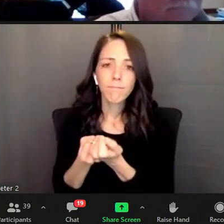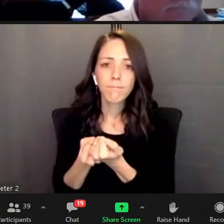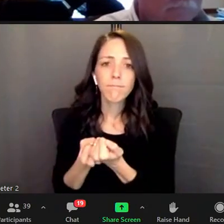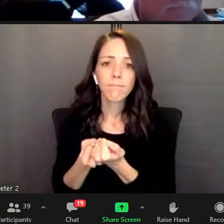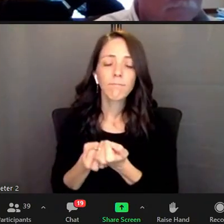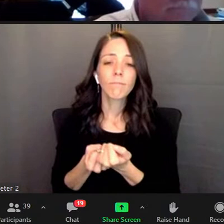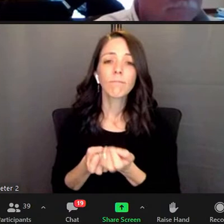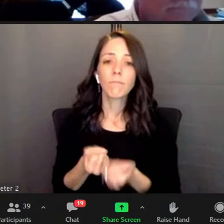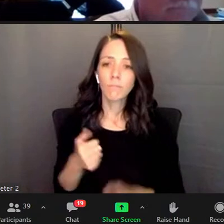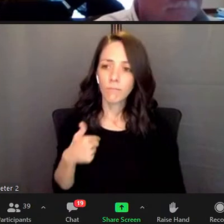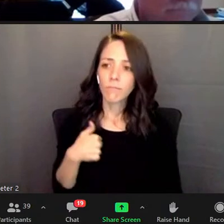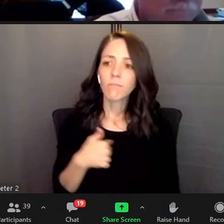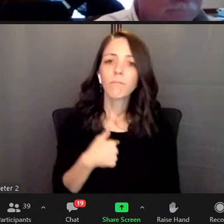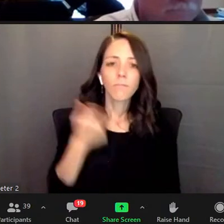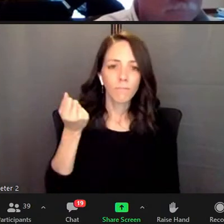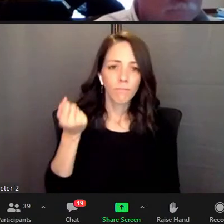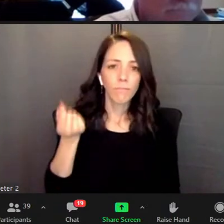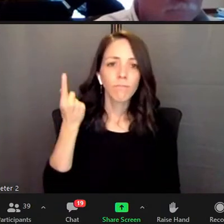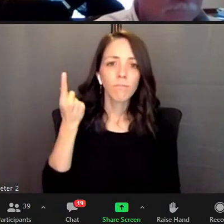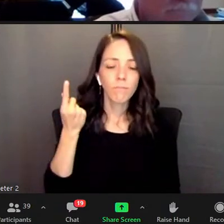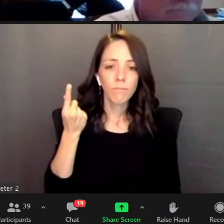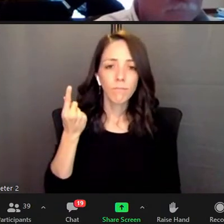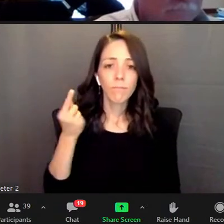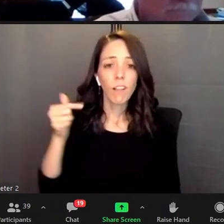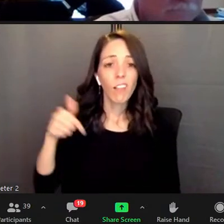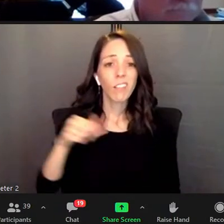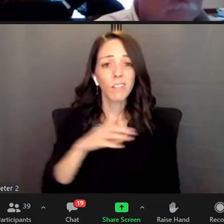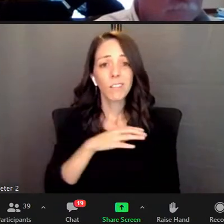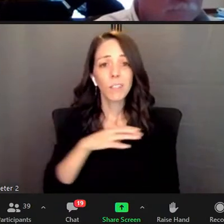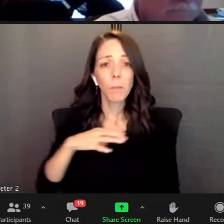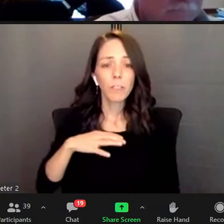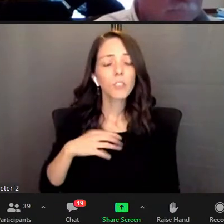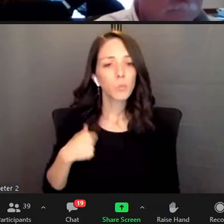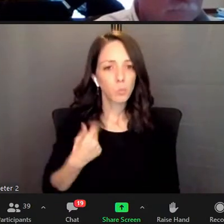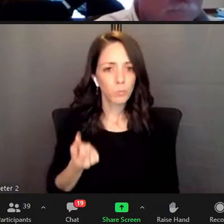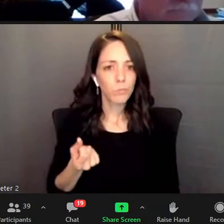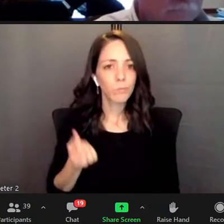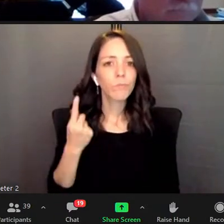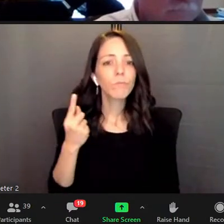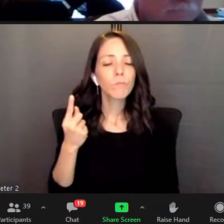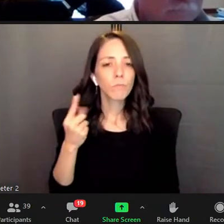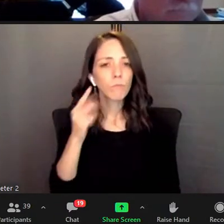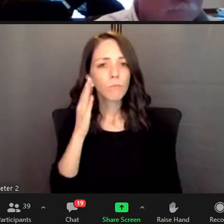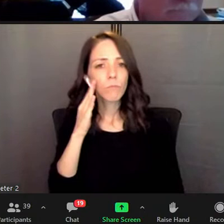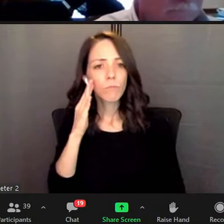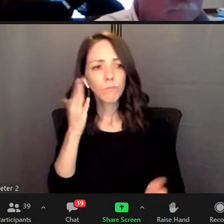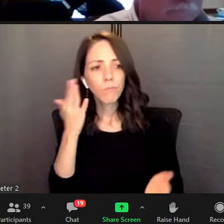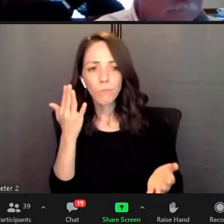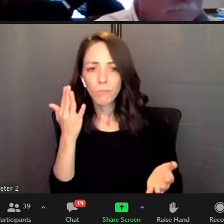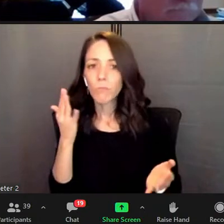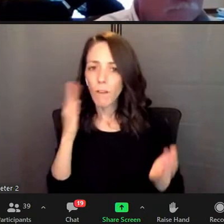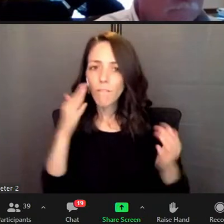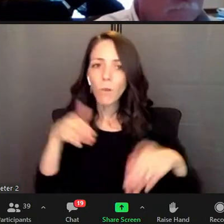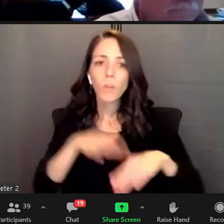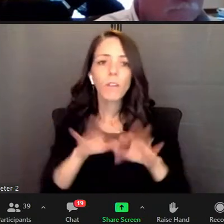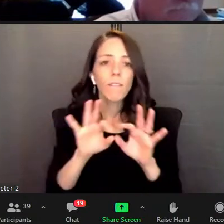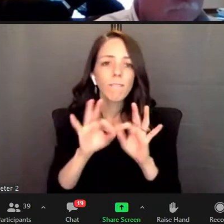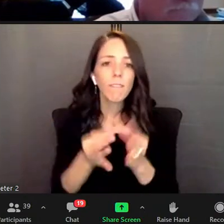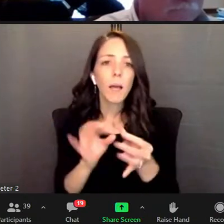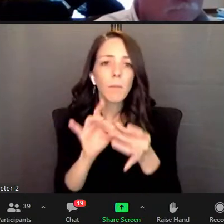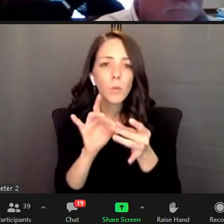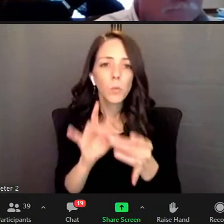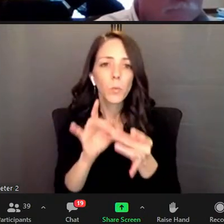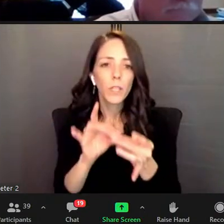an awareness level that this entire commission has. We have continued to focus on family-related issues through